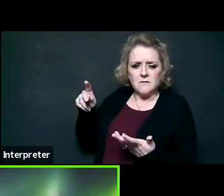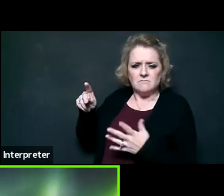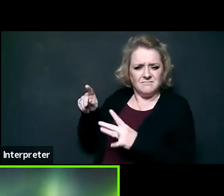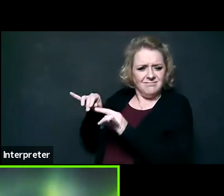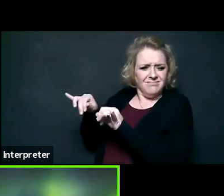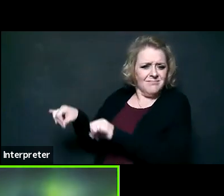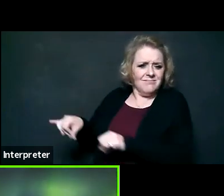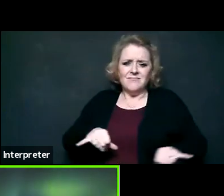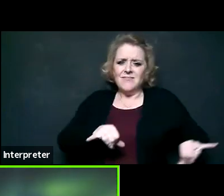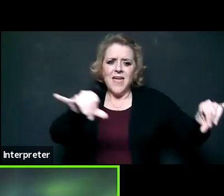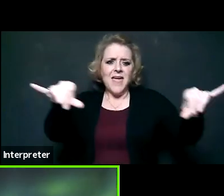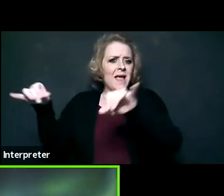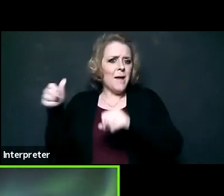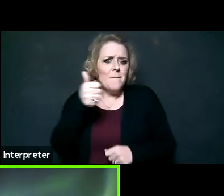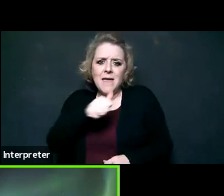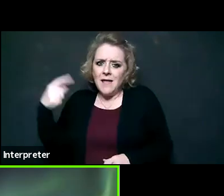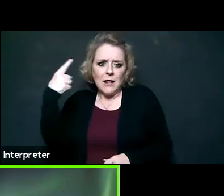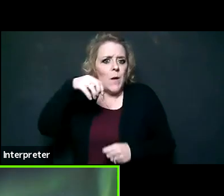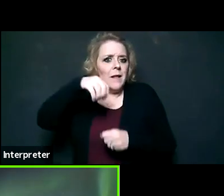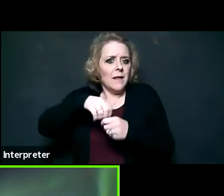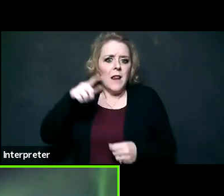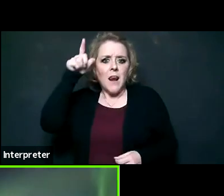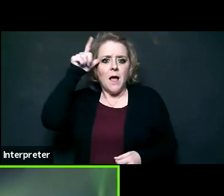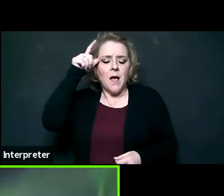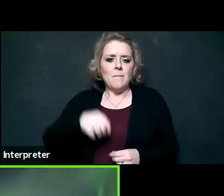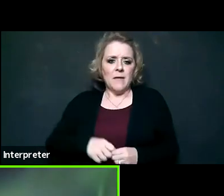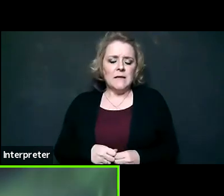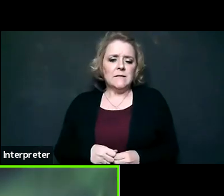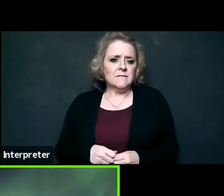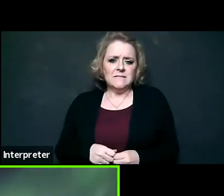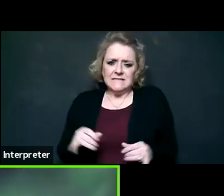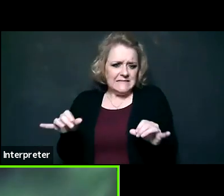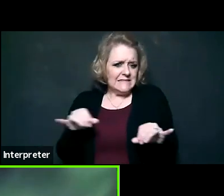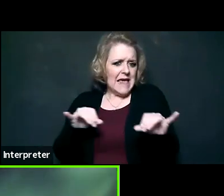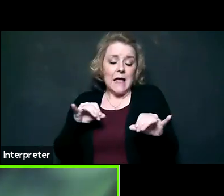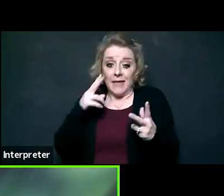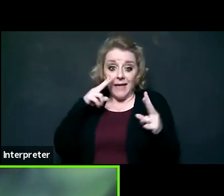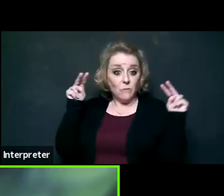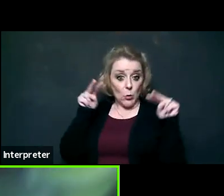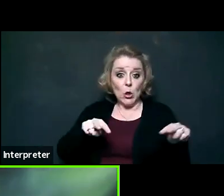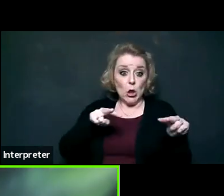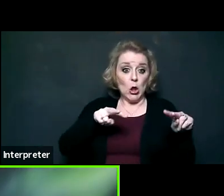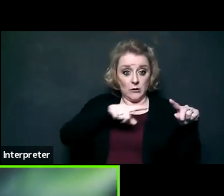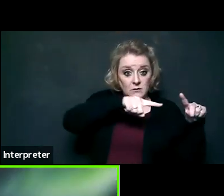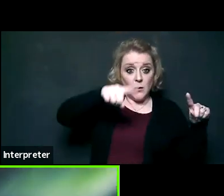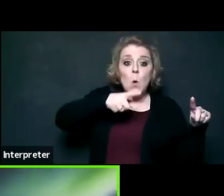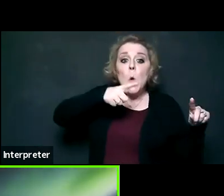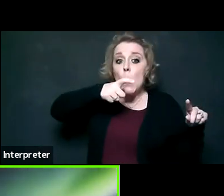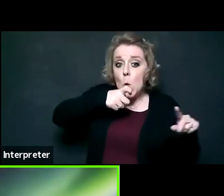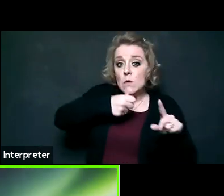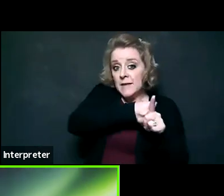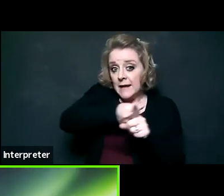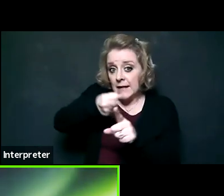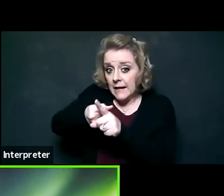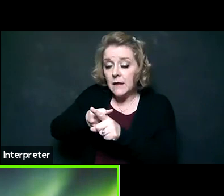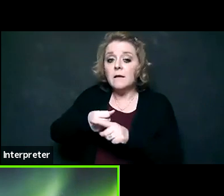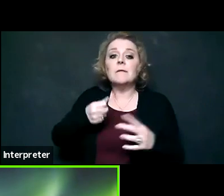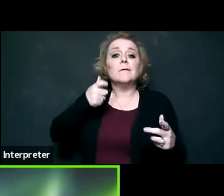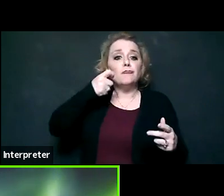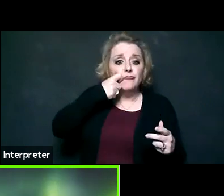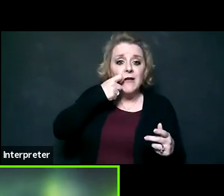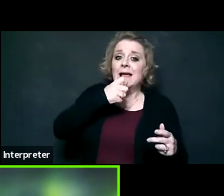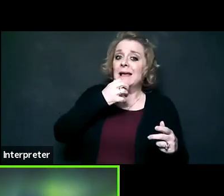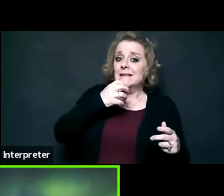than anybody else in Lubbock, Texas. If you look at the demographics of the people that have been infected, that group